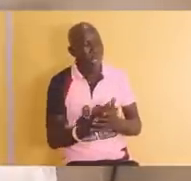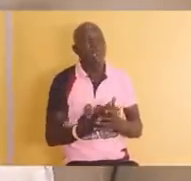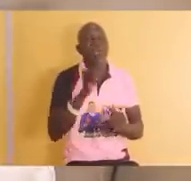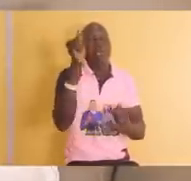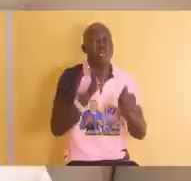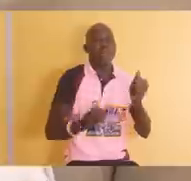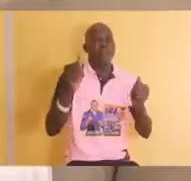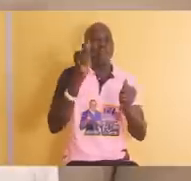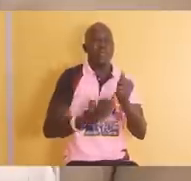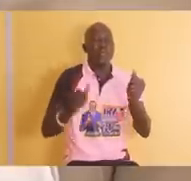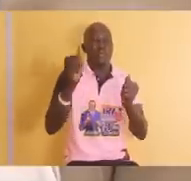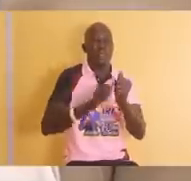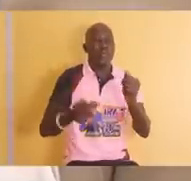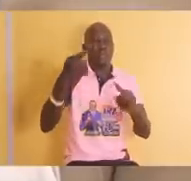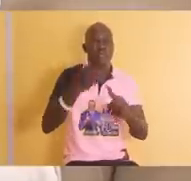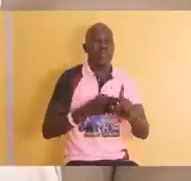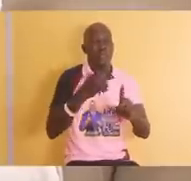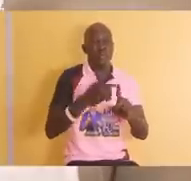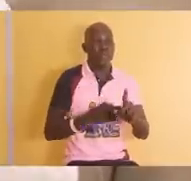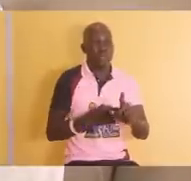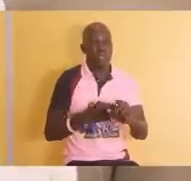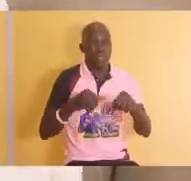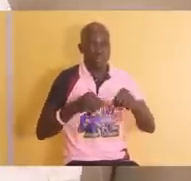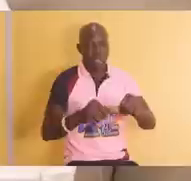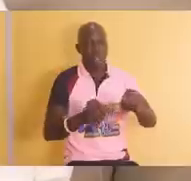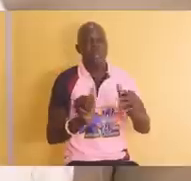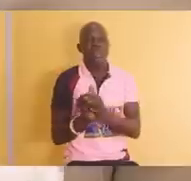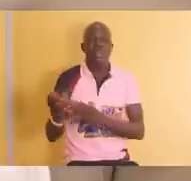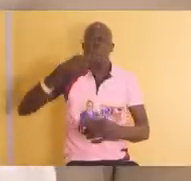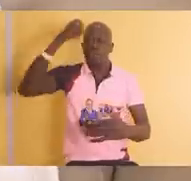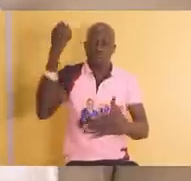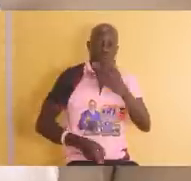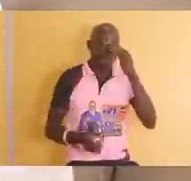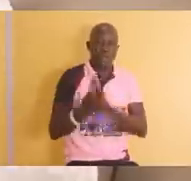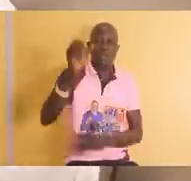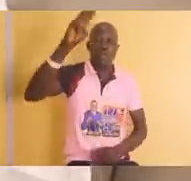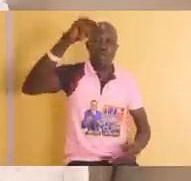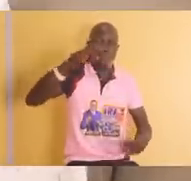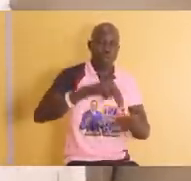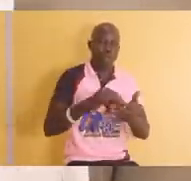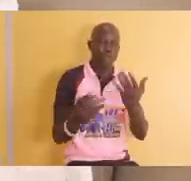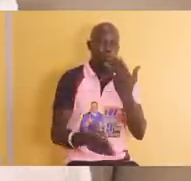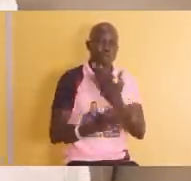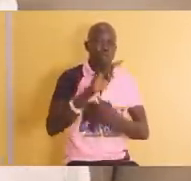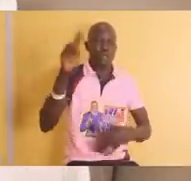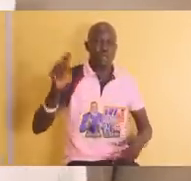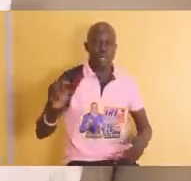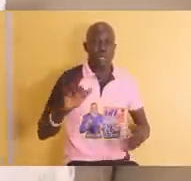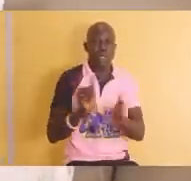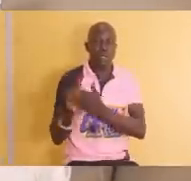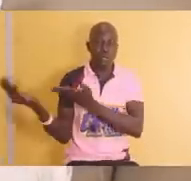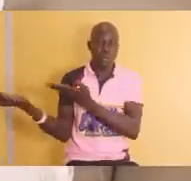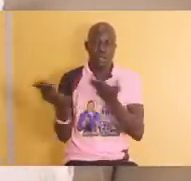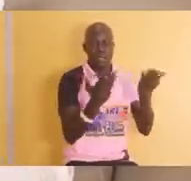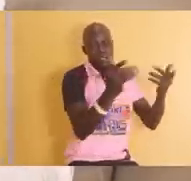sọ oṣù ní nǹkan wọ̀nyí. All this thing will continue every month. Ó dẹ̀ ń kọ́ sí millions of naira. And it costs us a lot of millions. Láti kó wọn lọ. To take them.